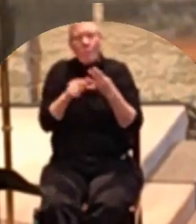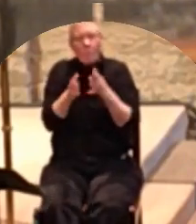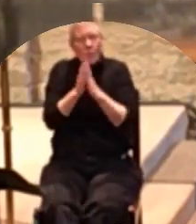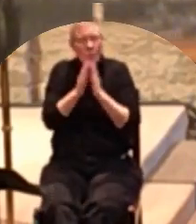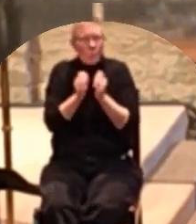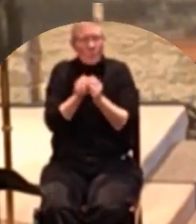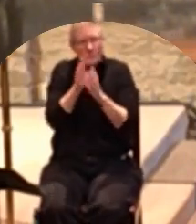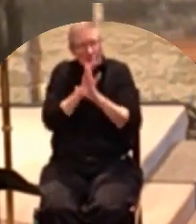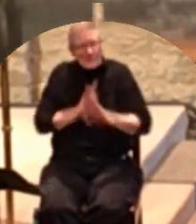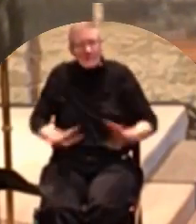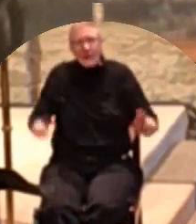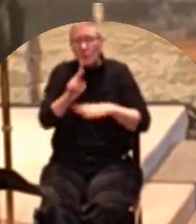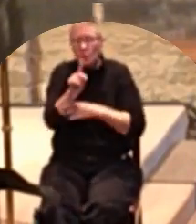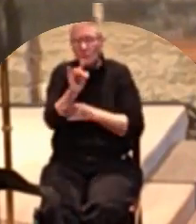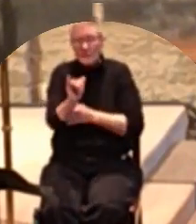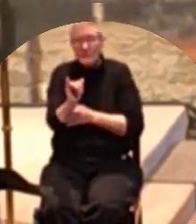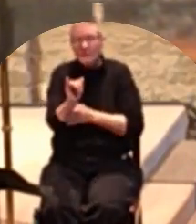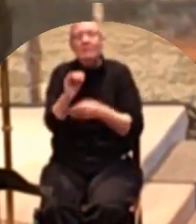1-800-NOW-PRAY.